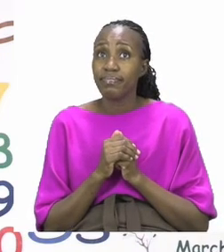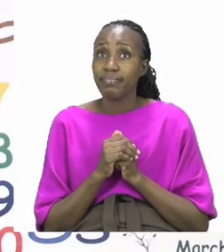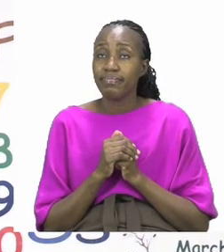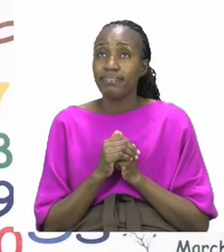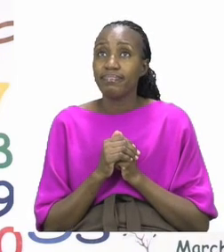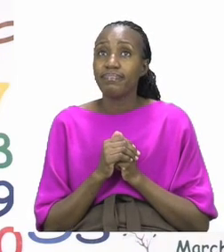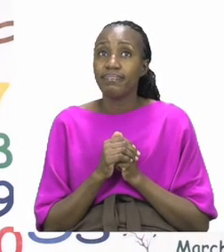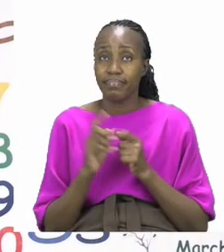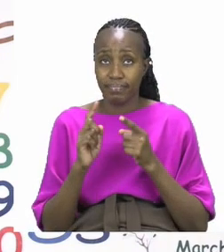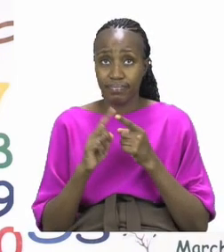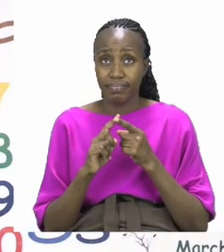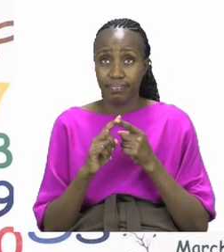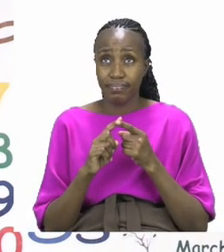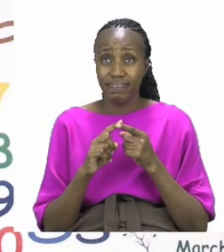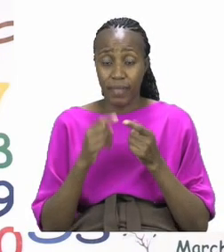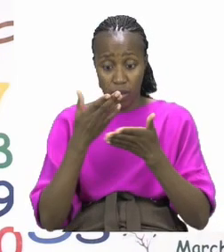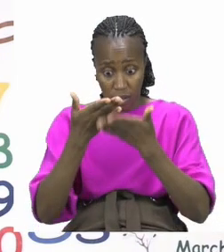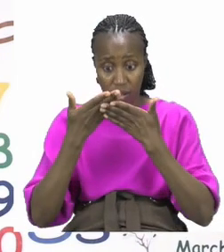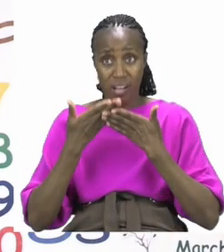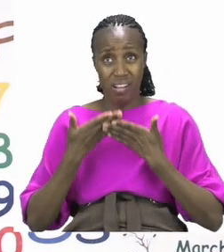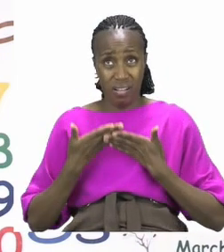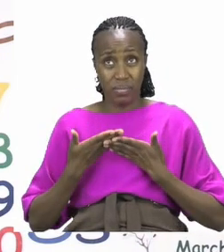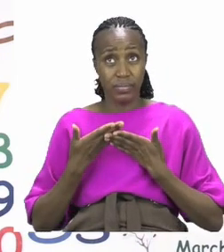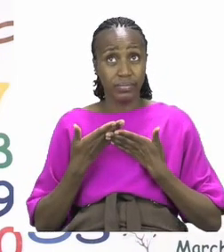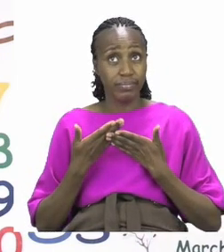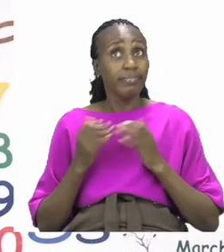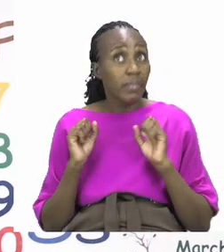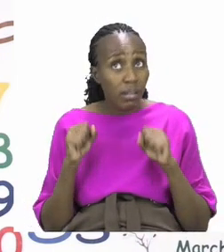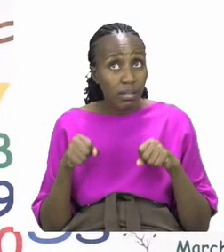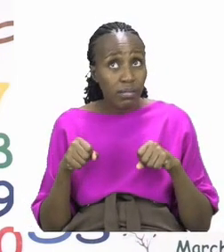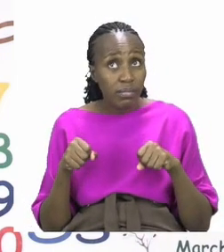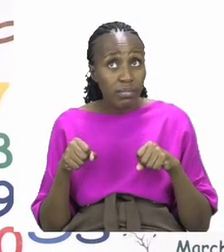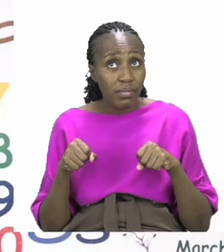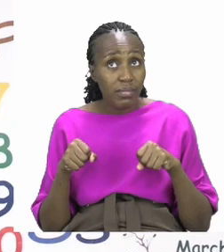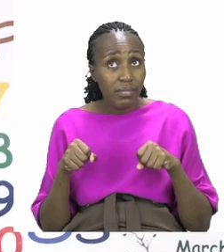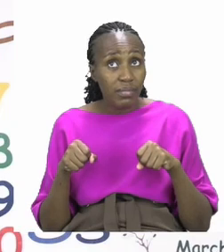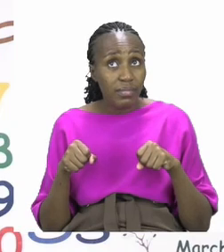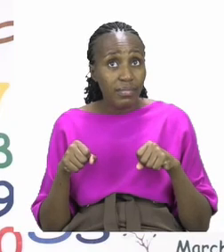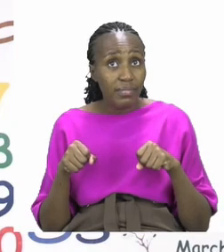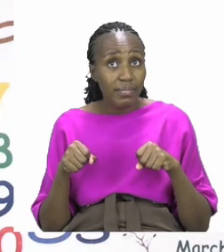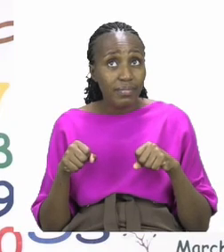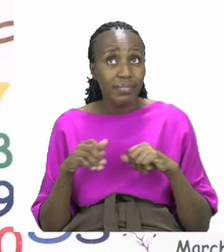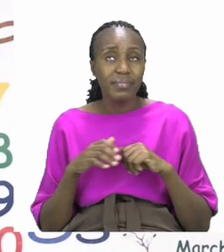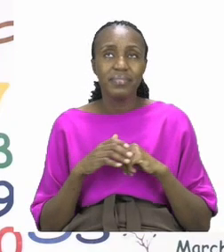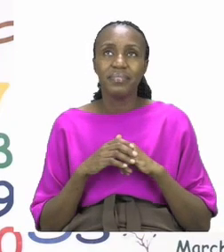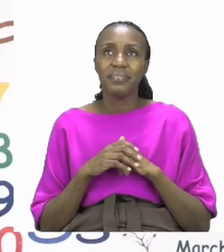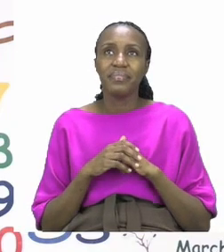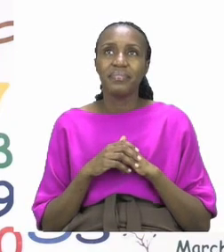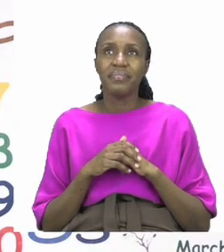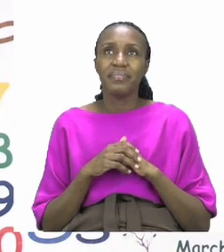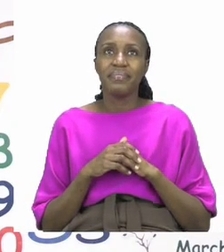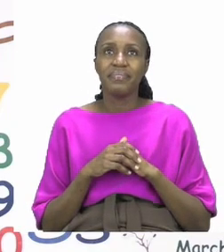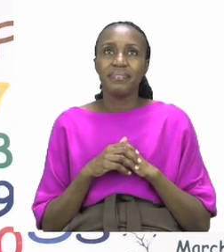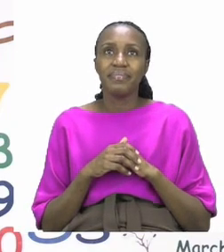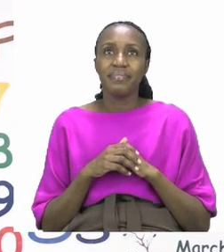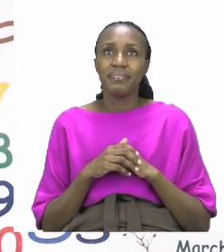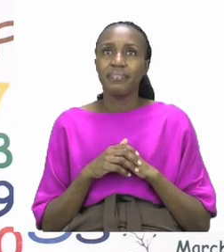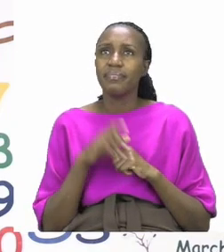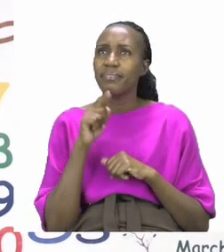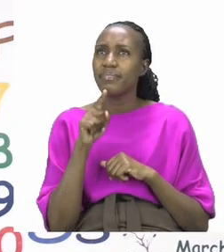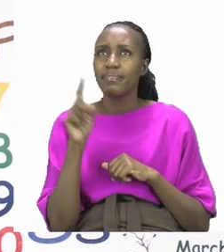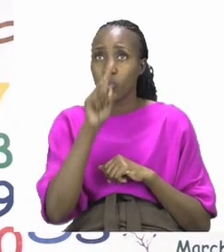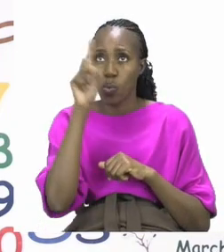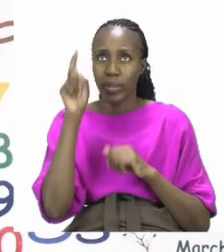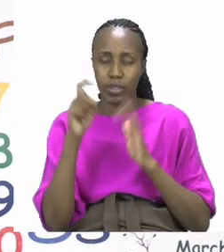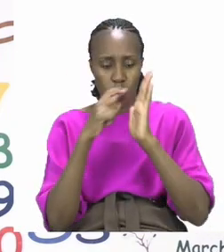you, can you help me? Now this is not a sentence but